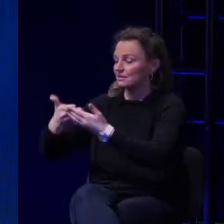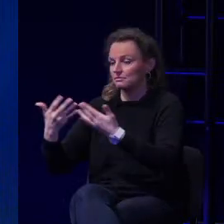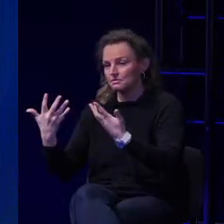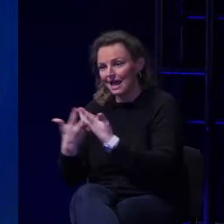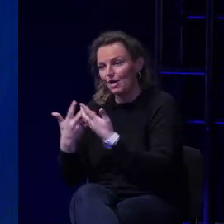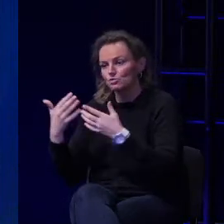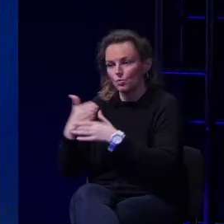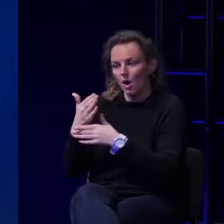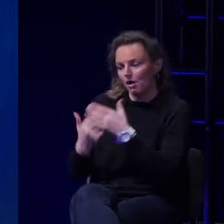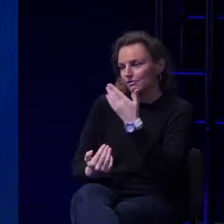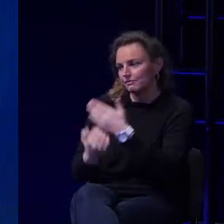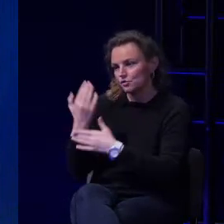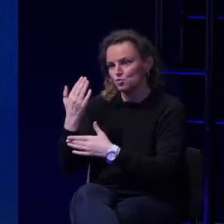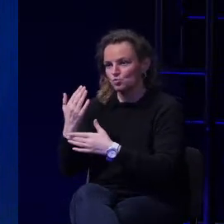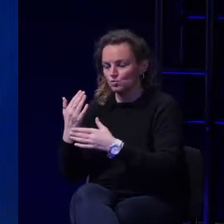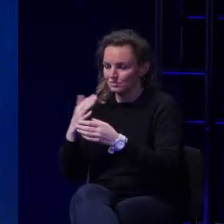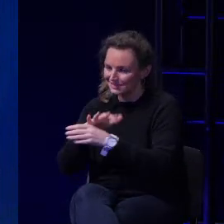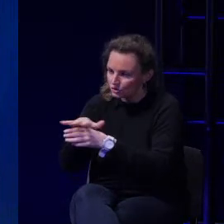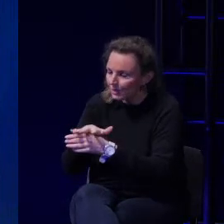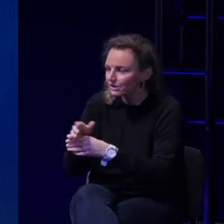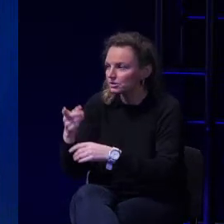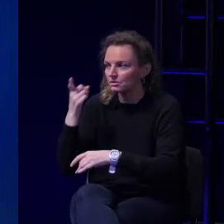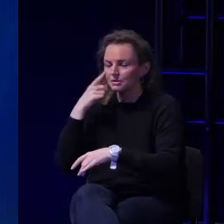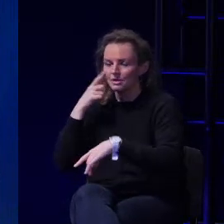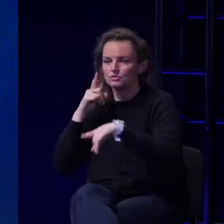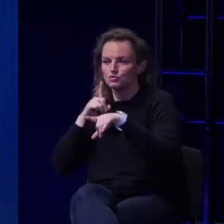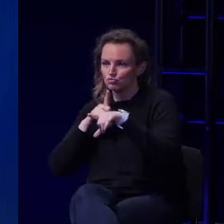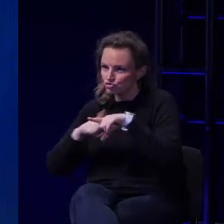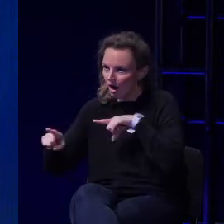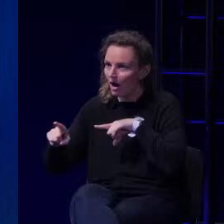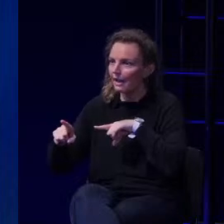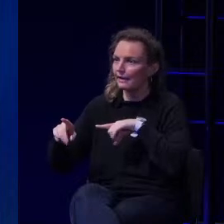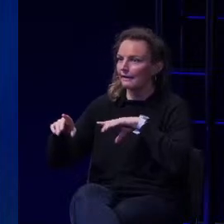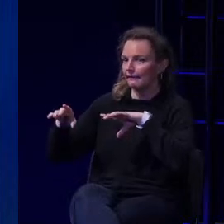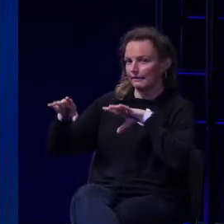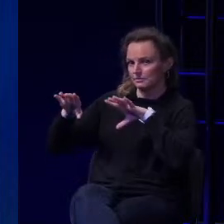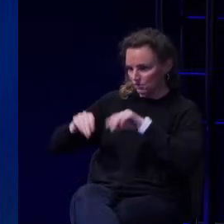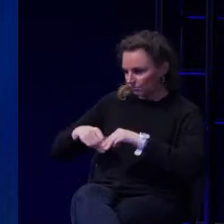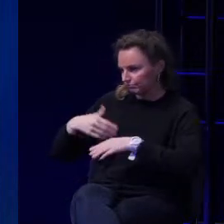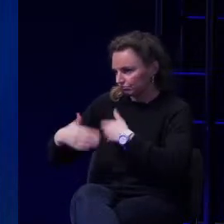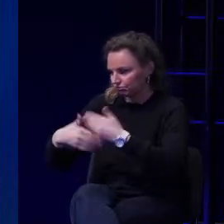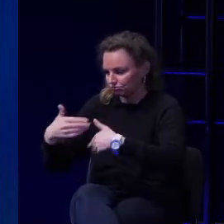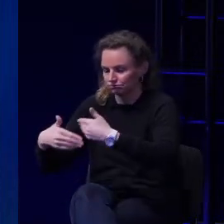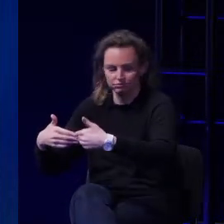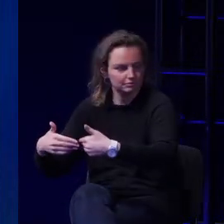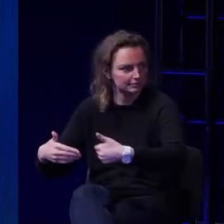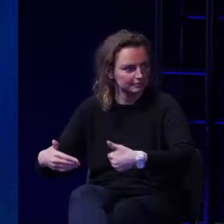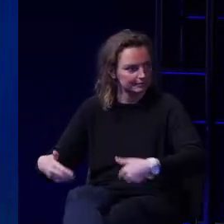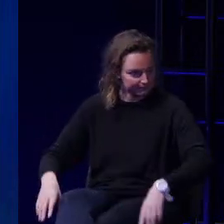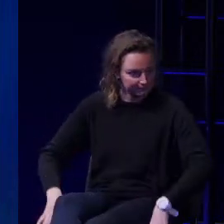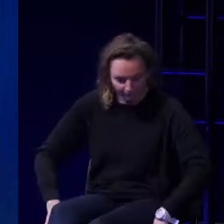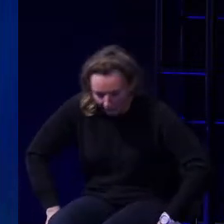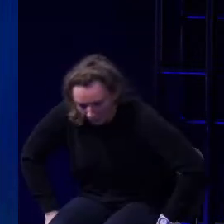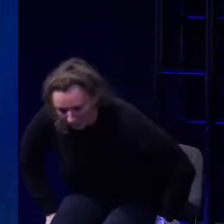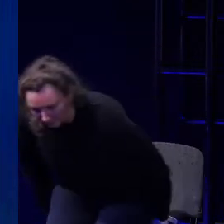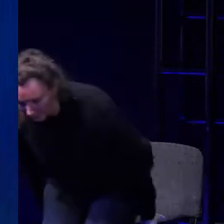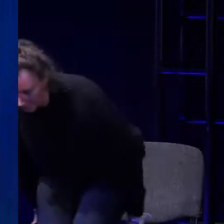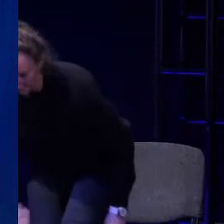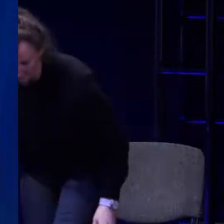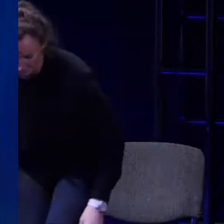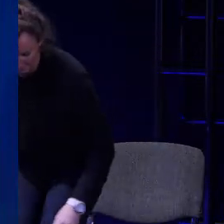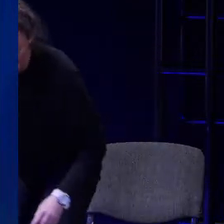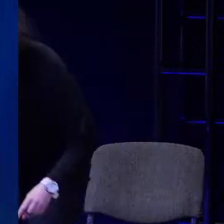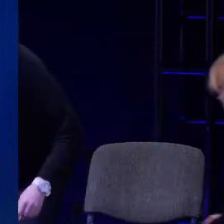with a crew. Yeah. And to try and stop moving lighting stands. But, and